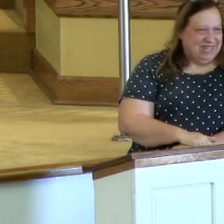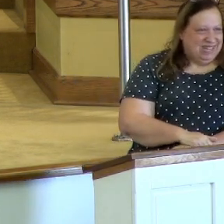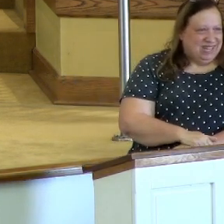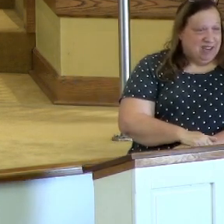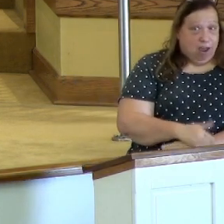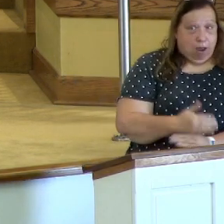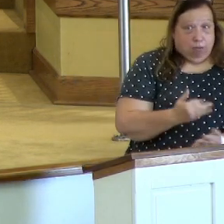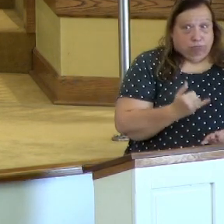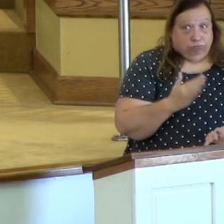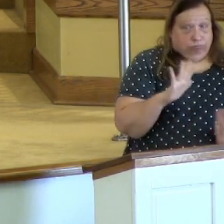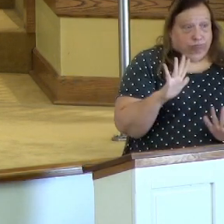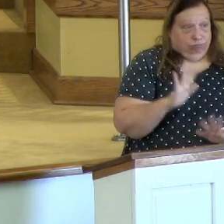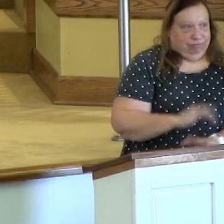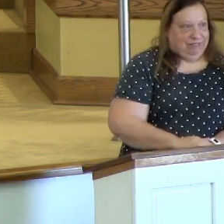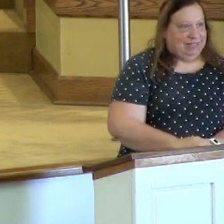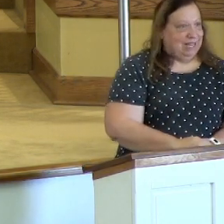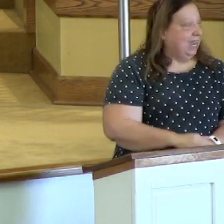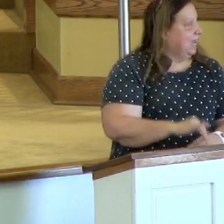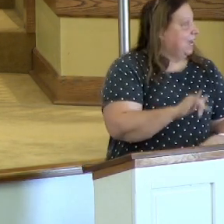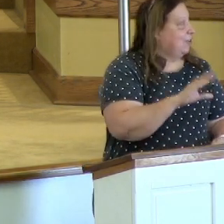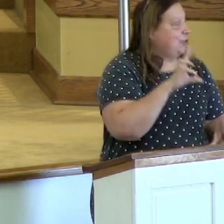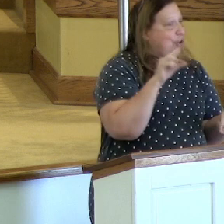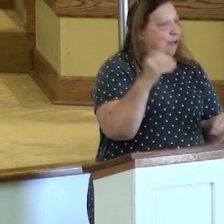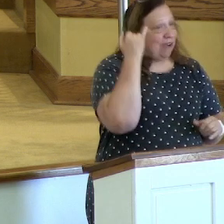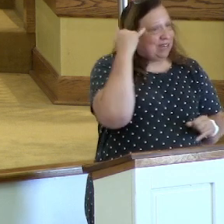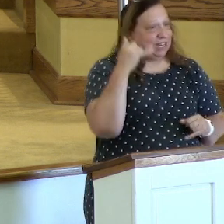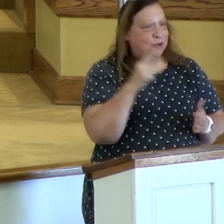I have no idea what's going to happen tonight. So there we go.